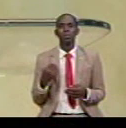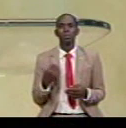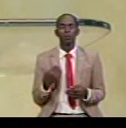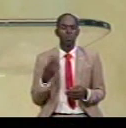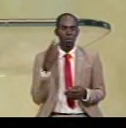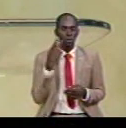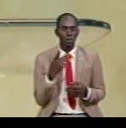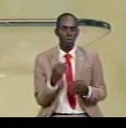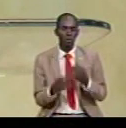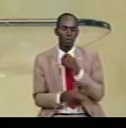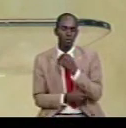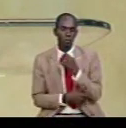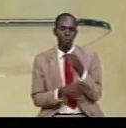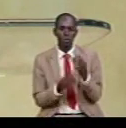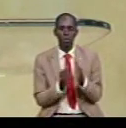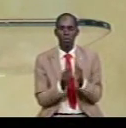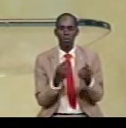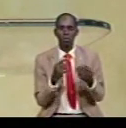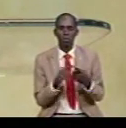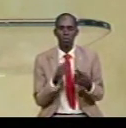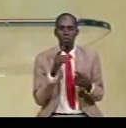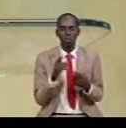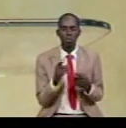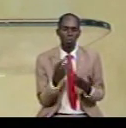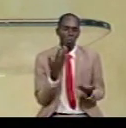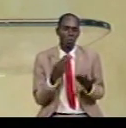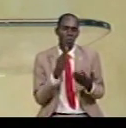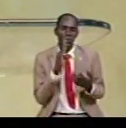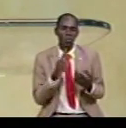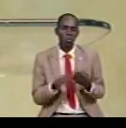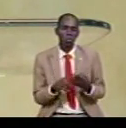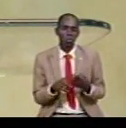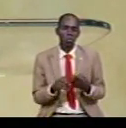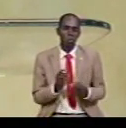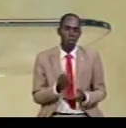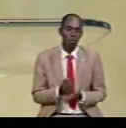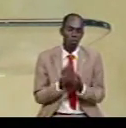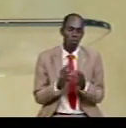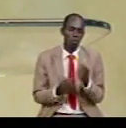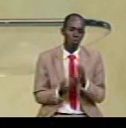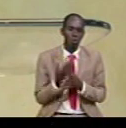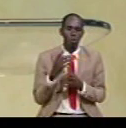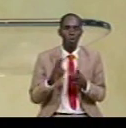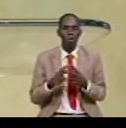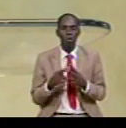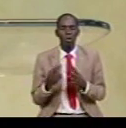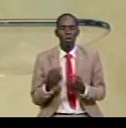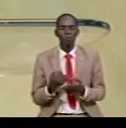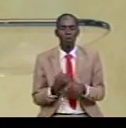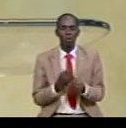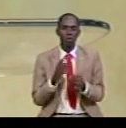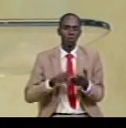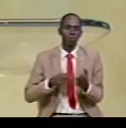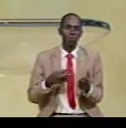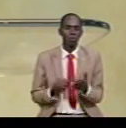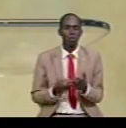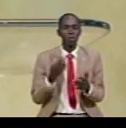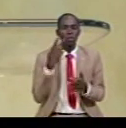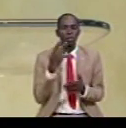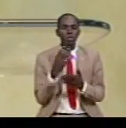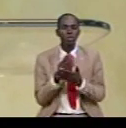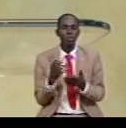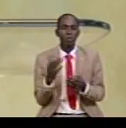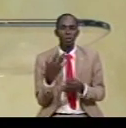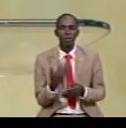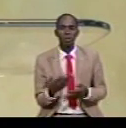us. Actually, if you look at the passage we read in Mark chapter 7, some of the things we saw